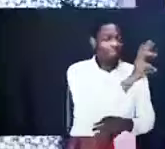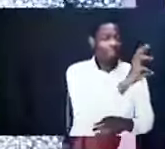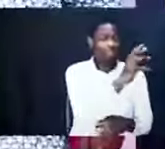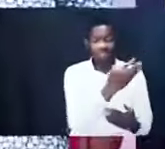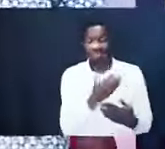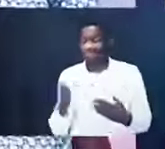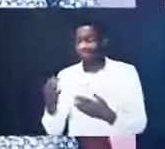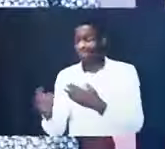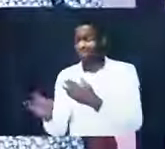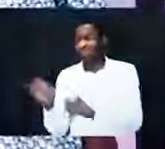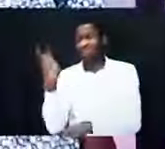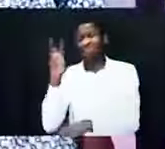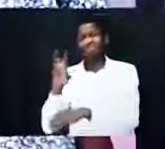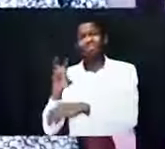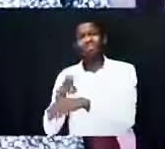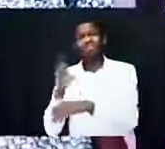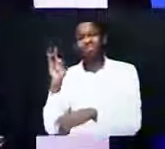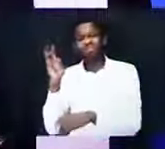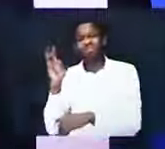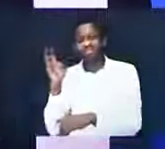3, around 3.